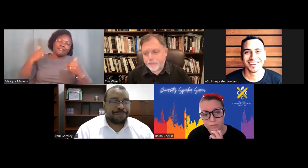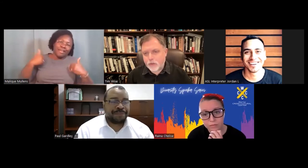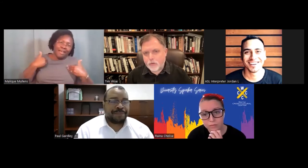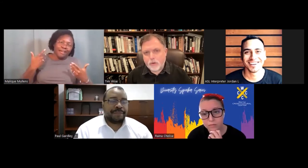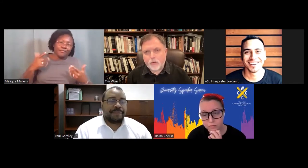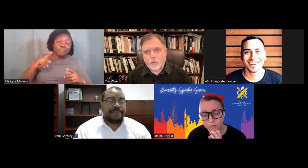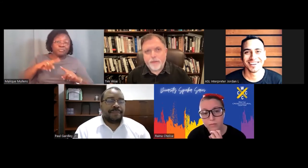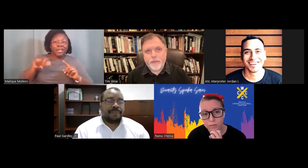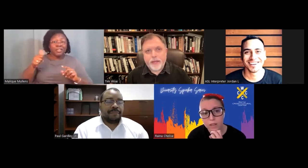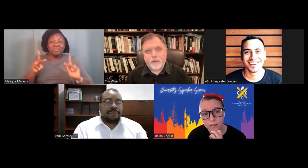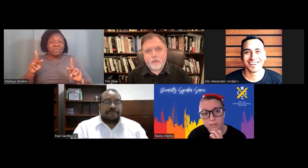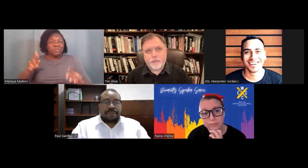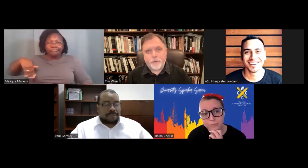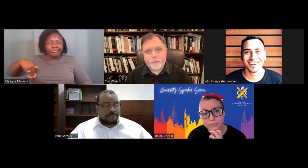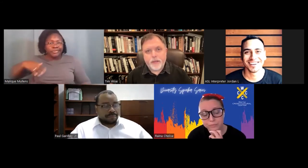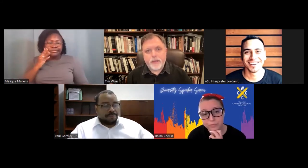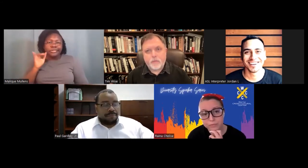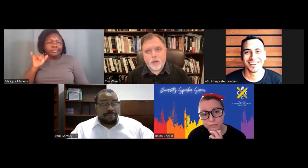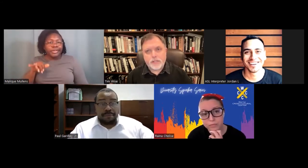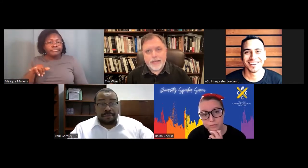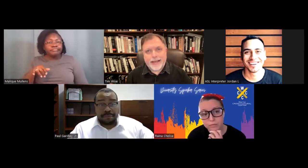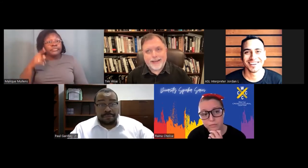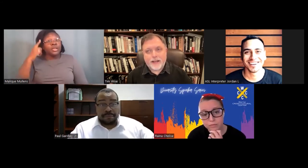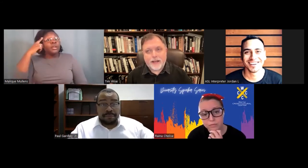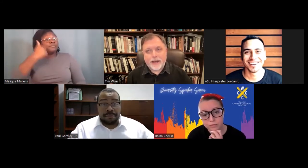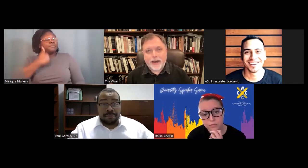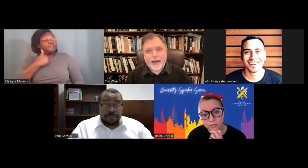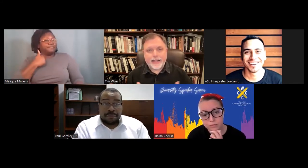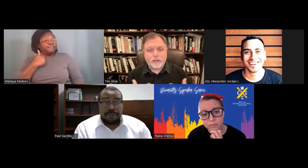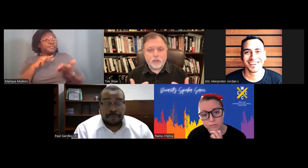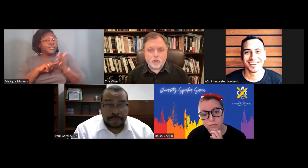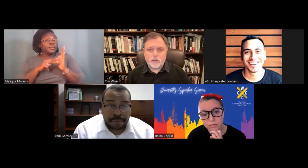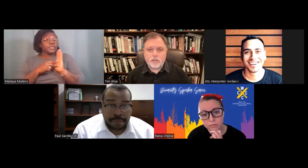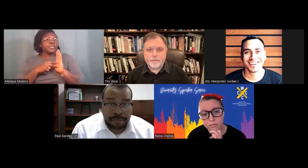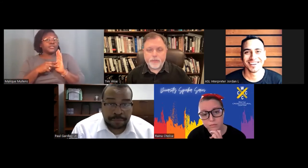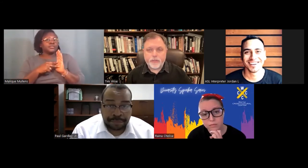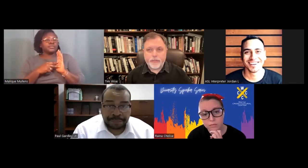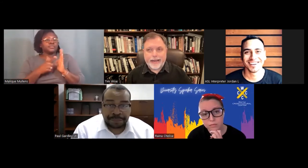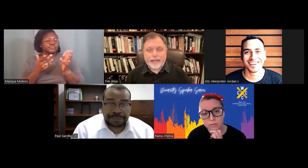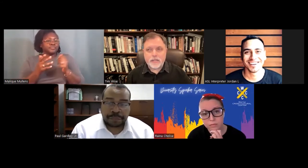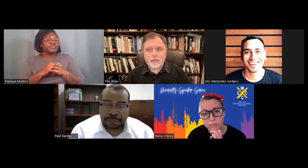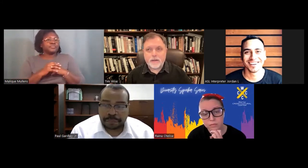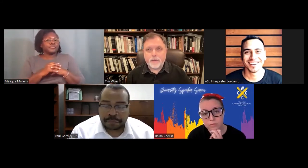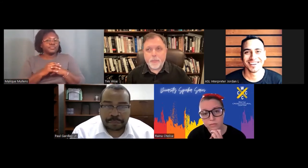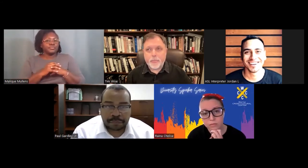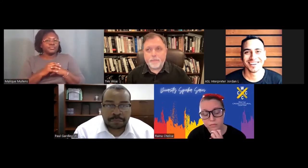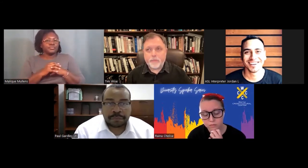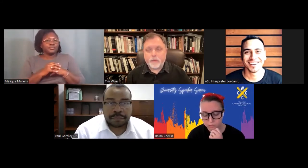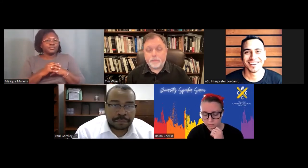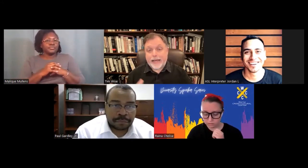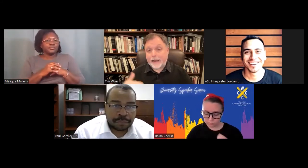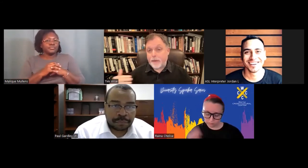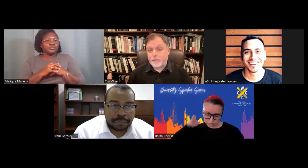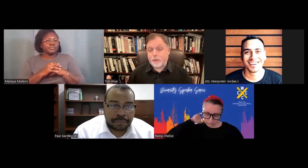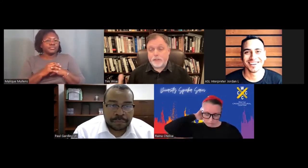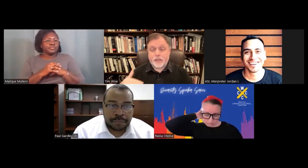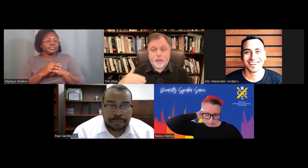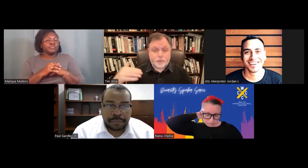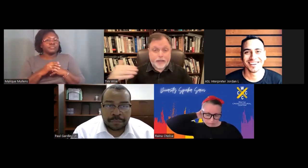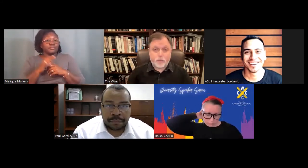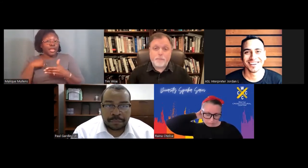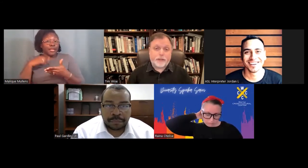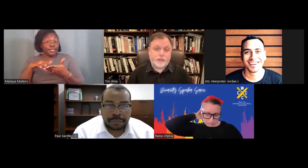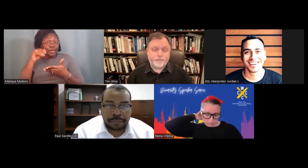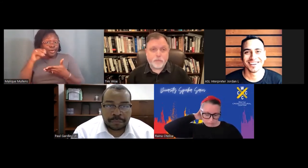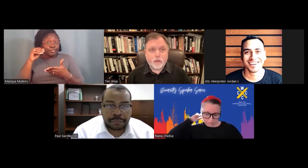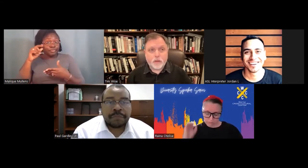not. Well, what it meant for me was that I learned that Black people, in this case,